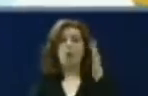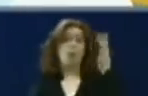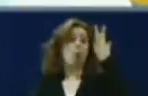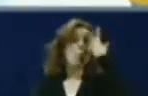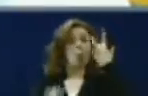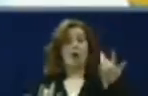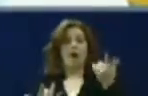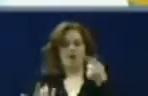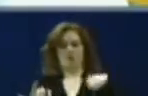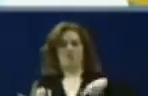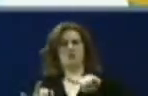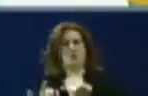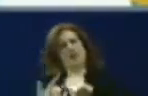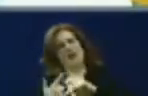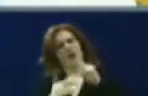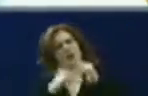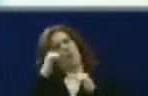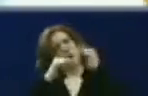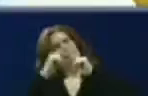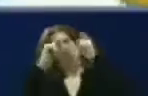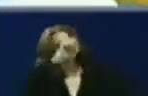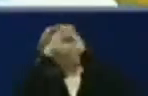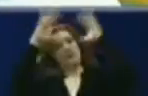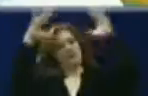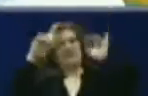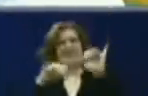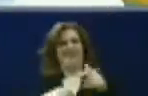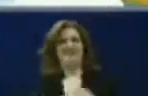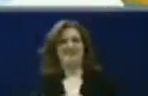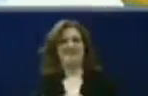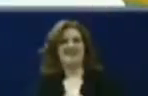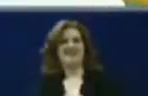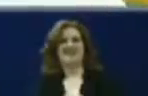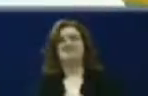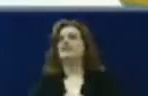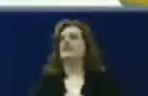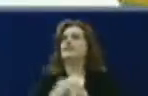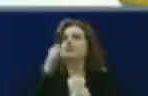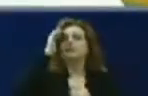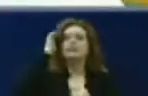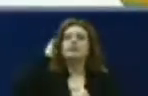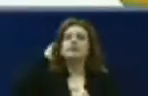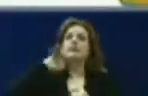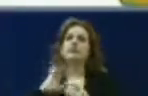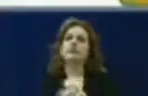we are going to build it." I invite you to just look on a brief